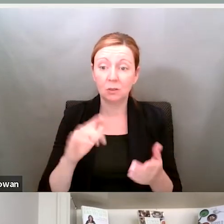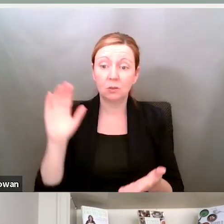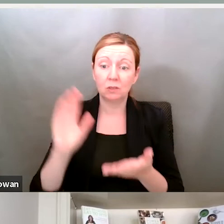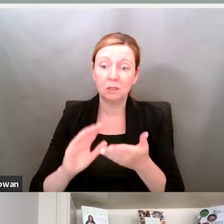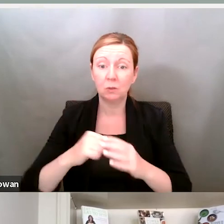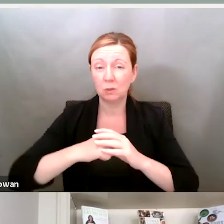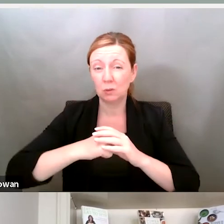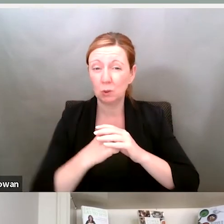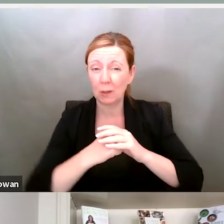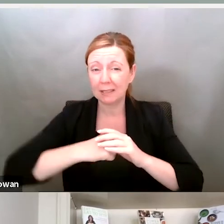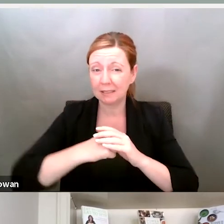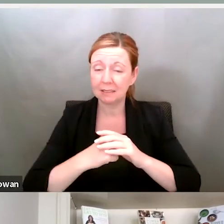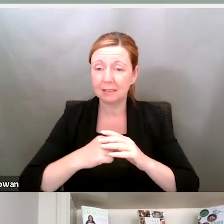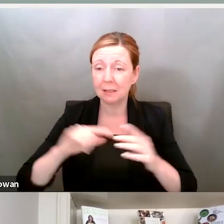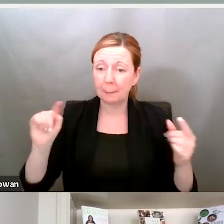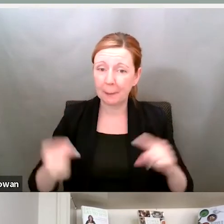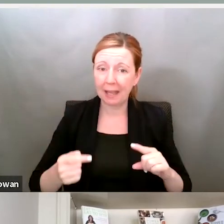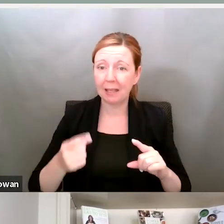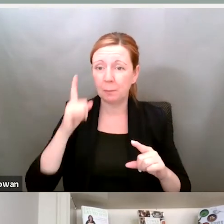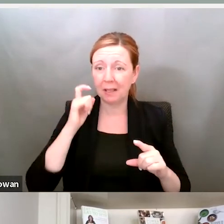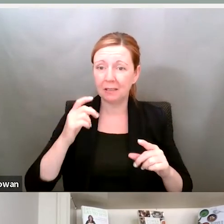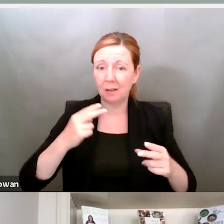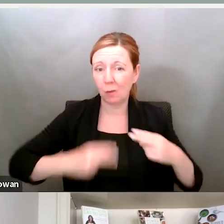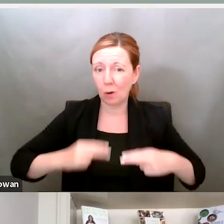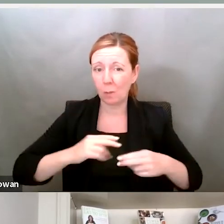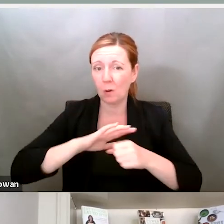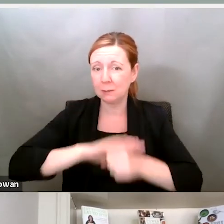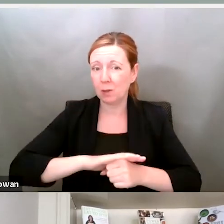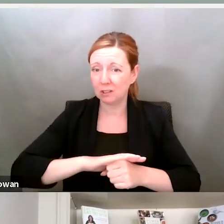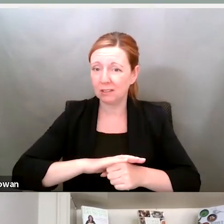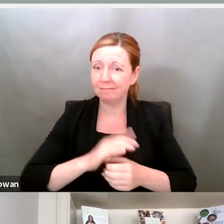joint pain caused by hormone suppression? So